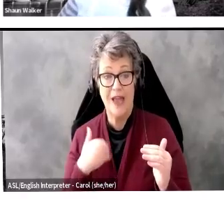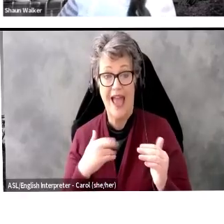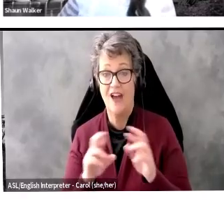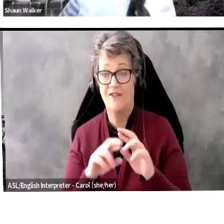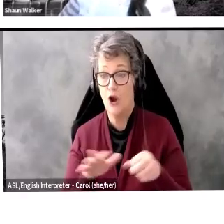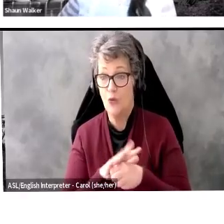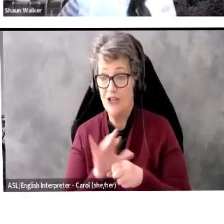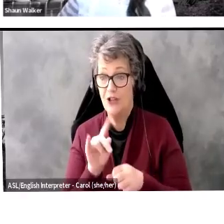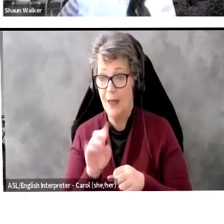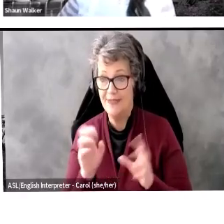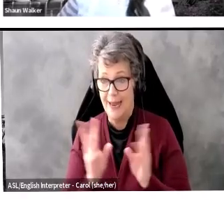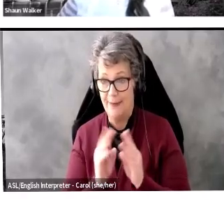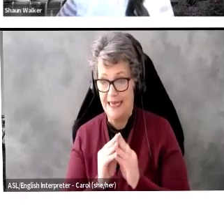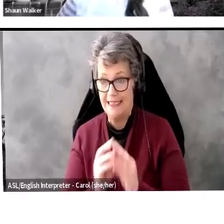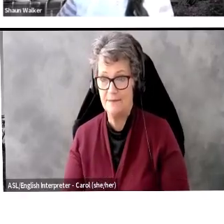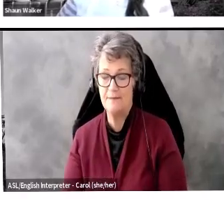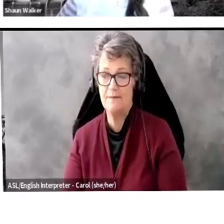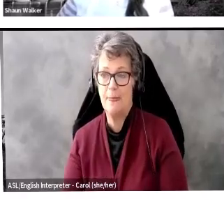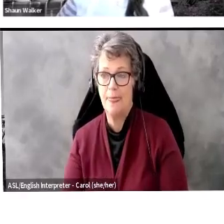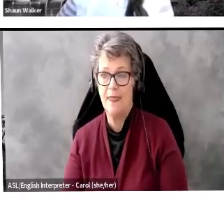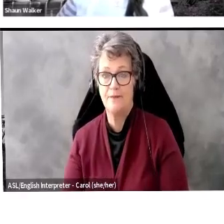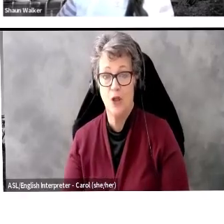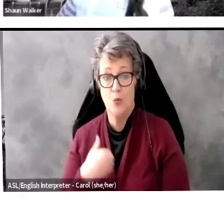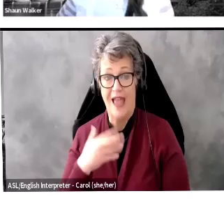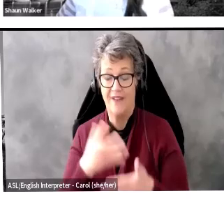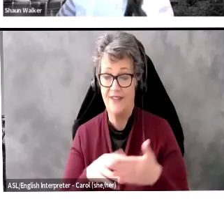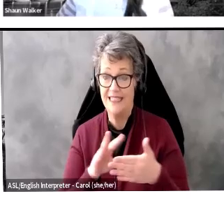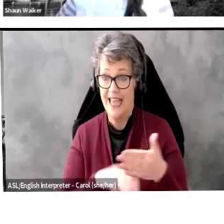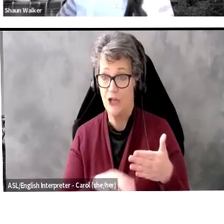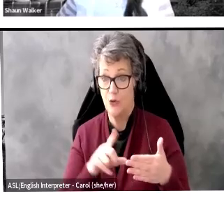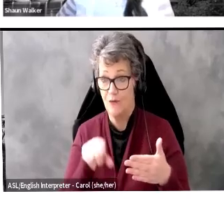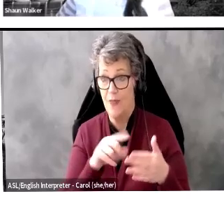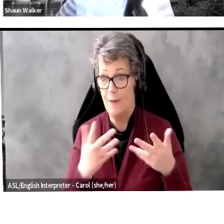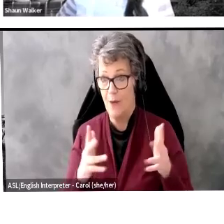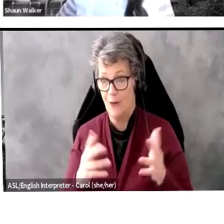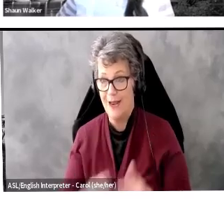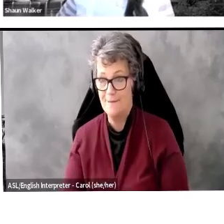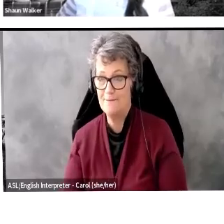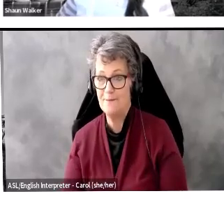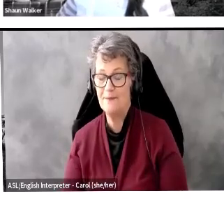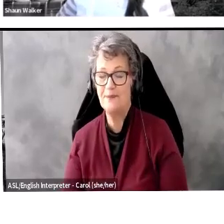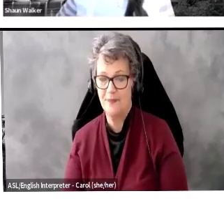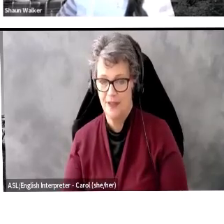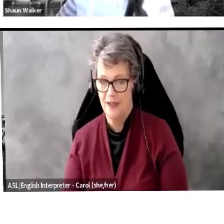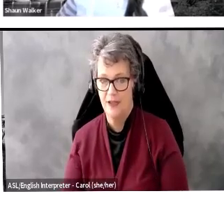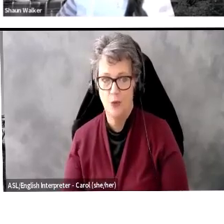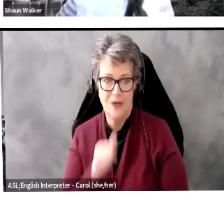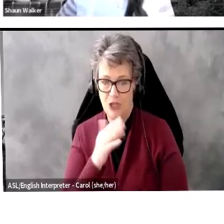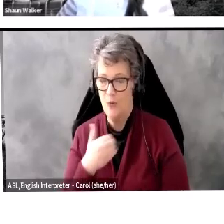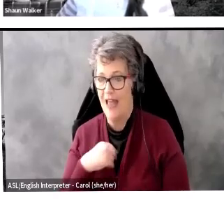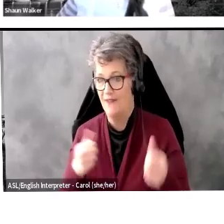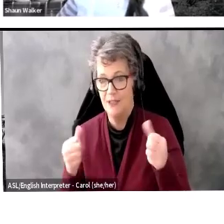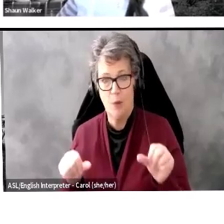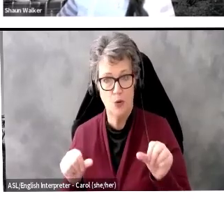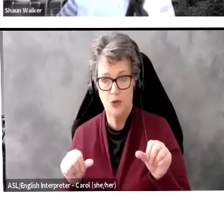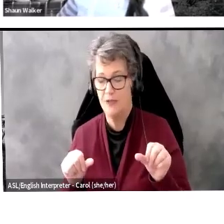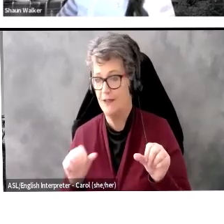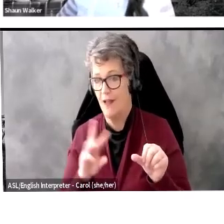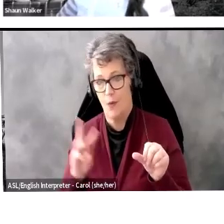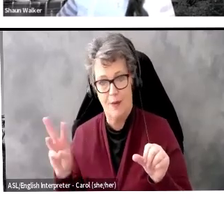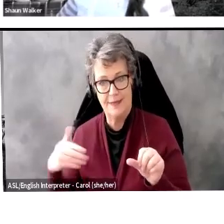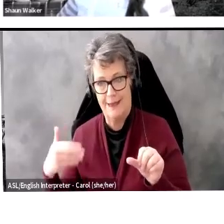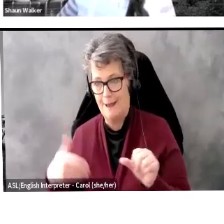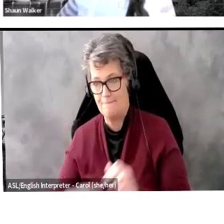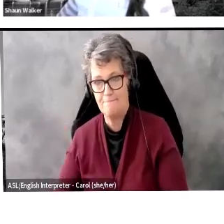regional update meetings. We have a schedule for them already. We do not have this posted to the